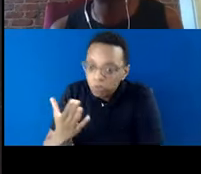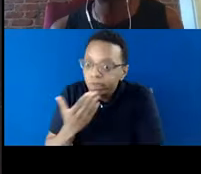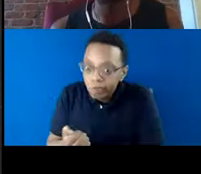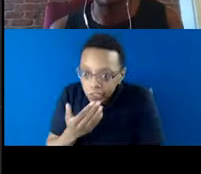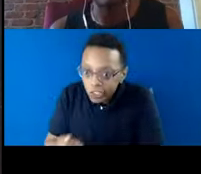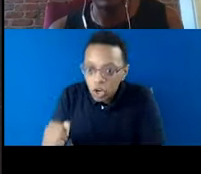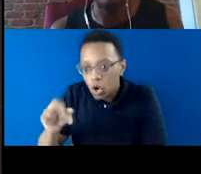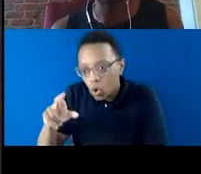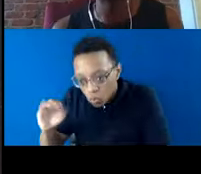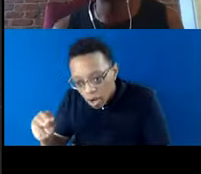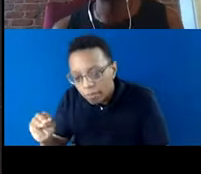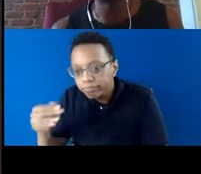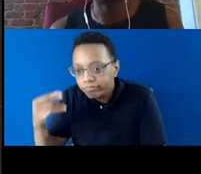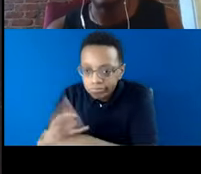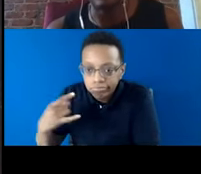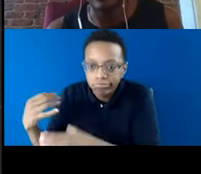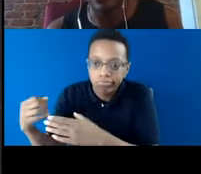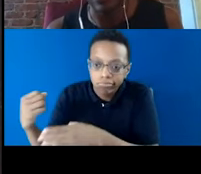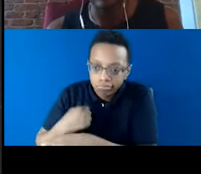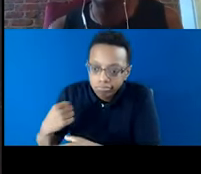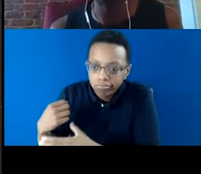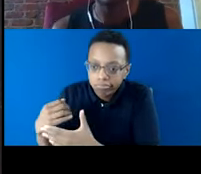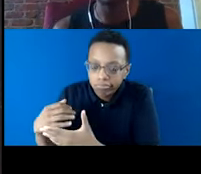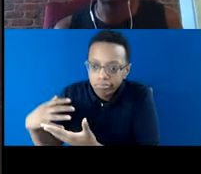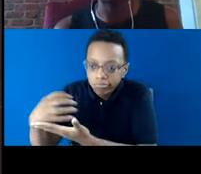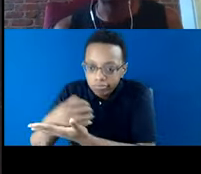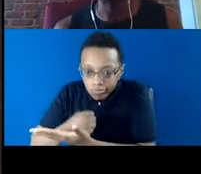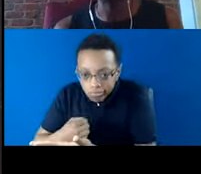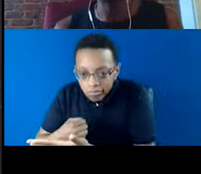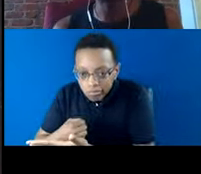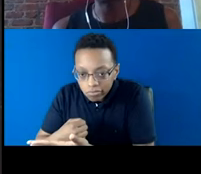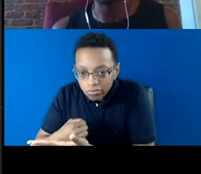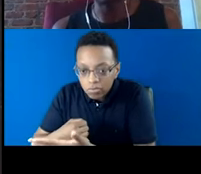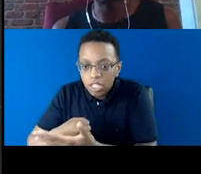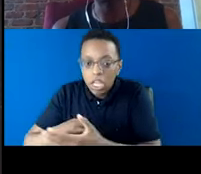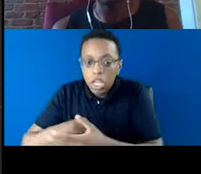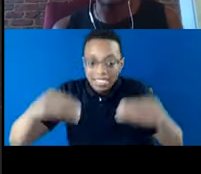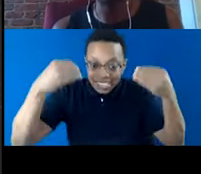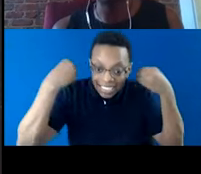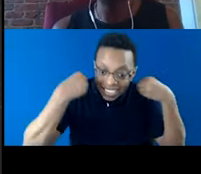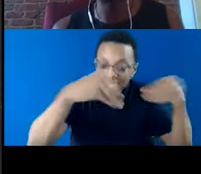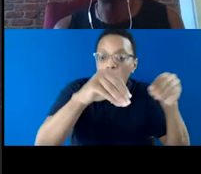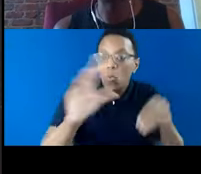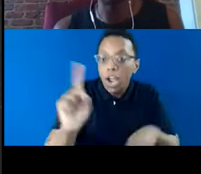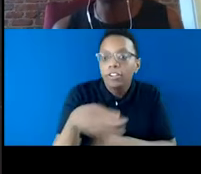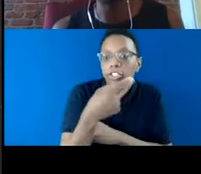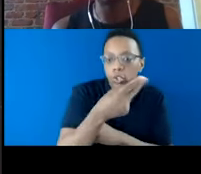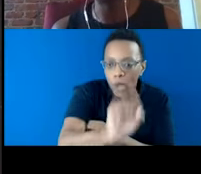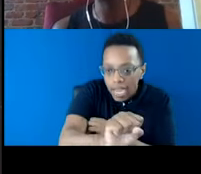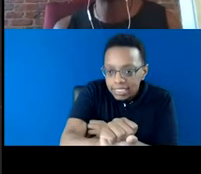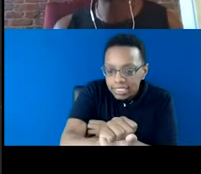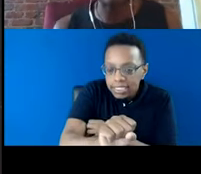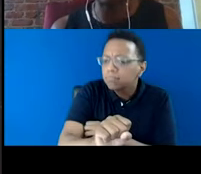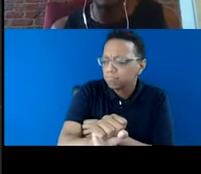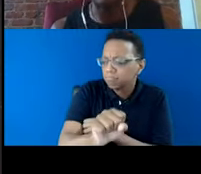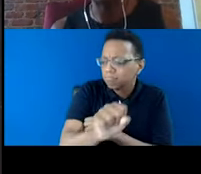or still enslaved to send things to the United States instead. Instead, the only difference was that now Cuba was no longer